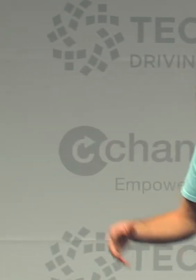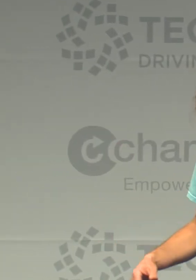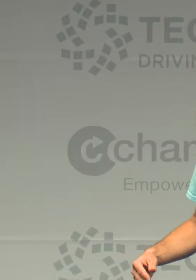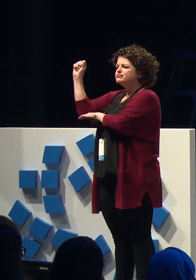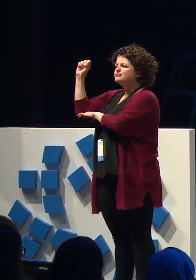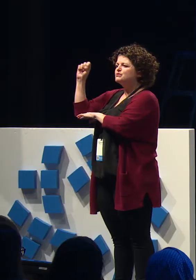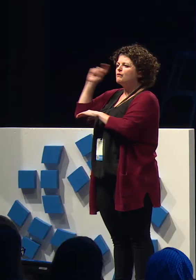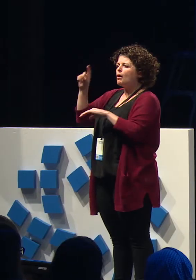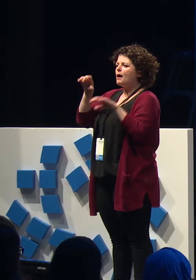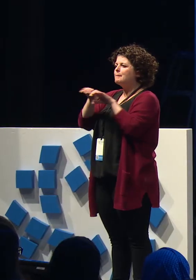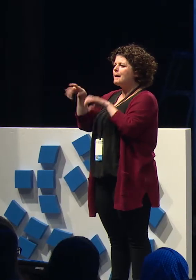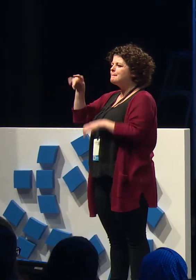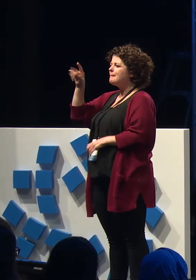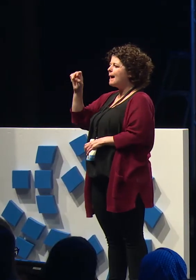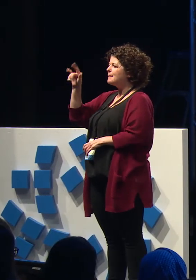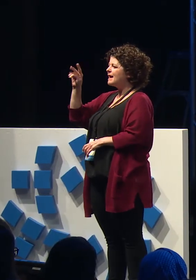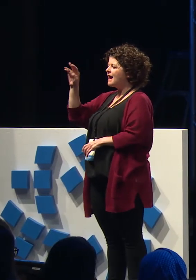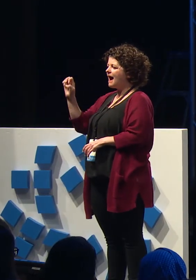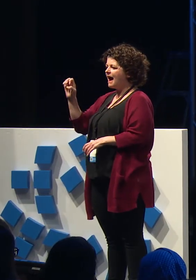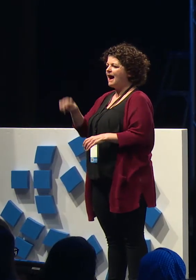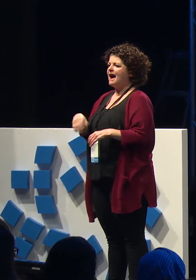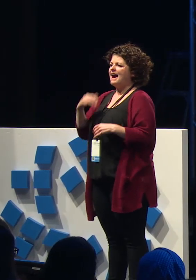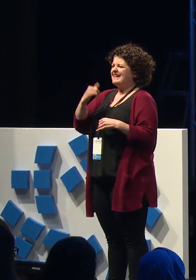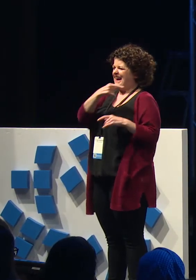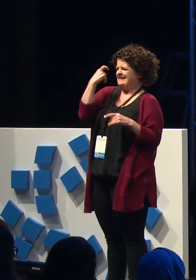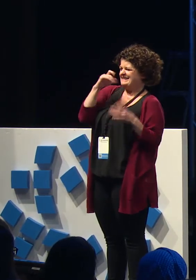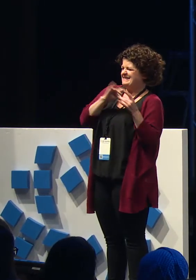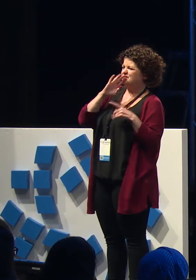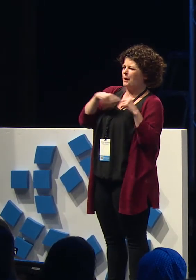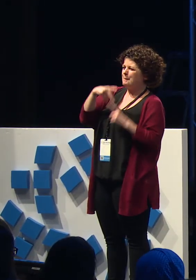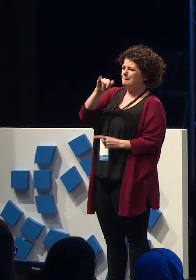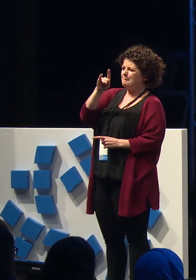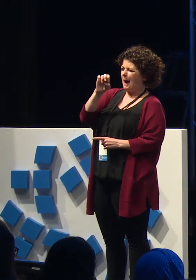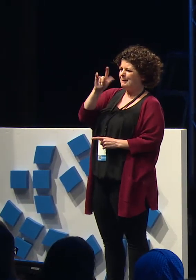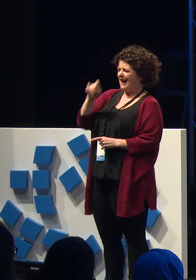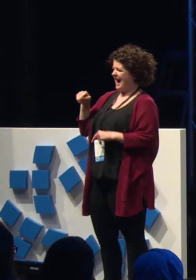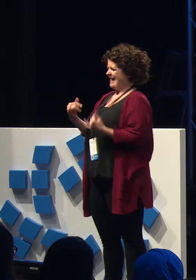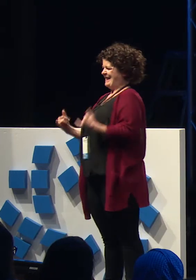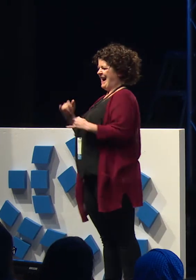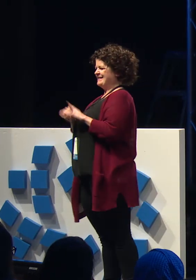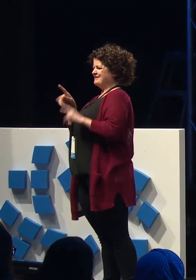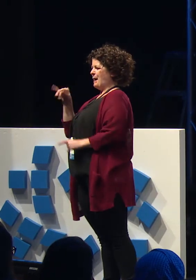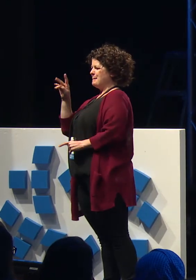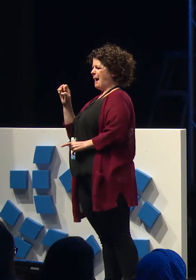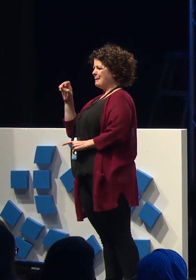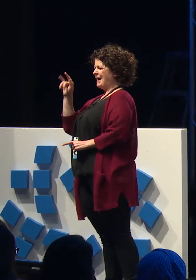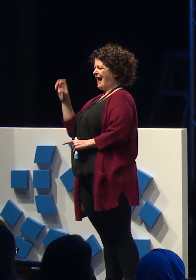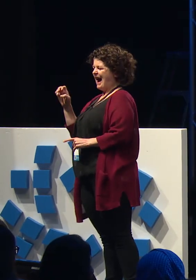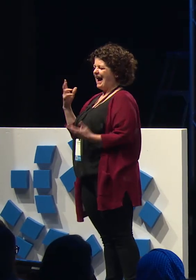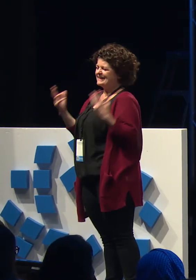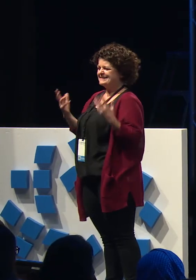a pipeline. And when I come out here, everybody's all talking about pipelines to this, pipelines to that, getting more people in the pipeline. I